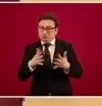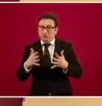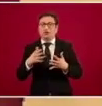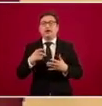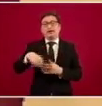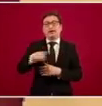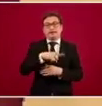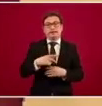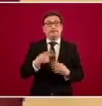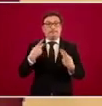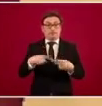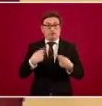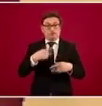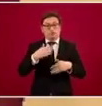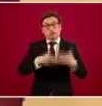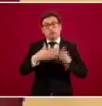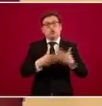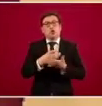So